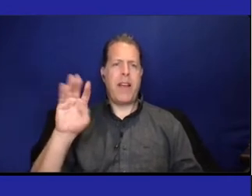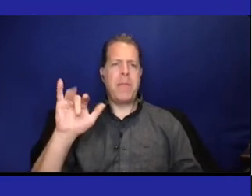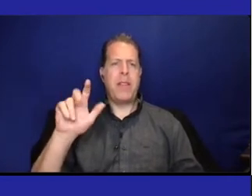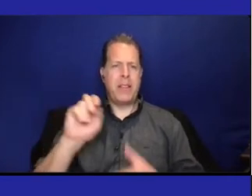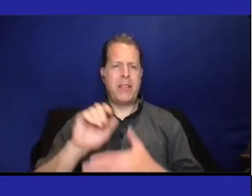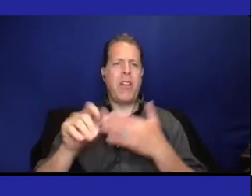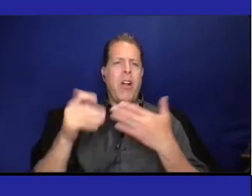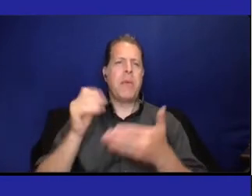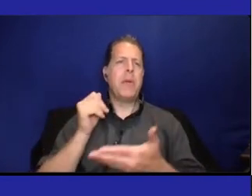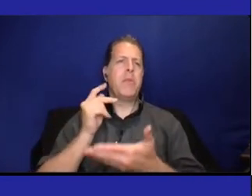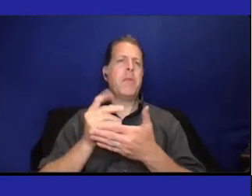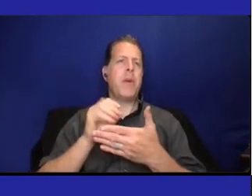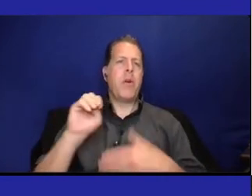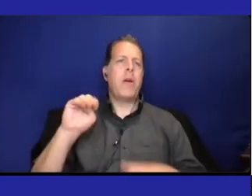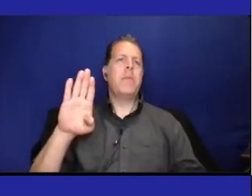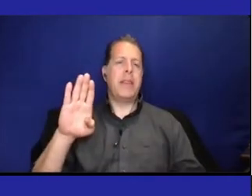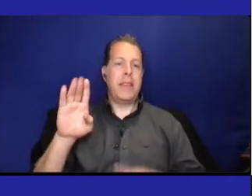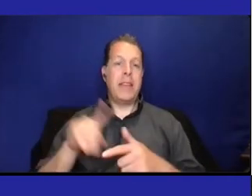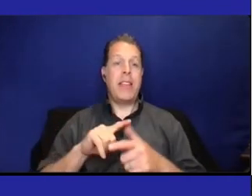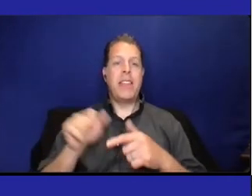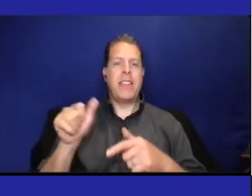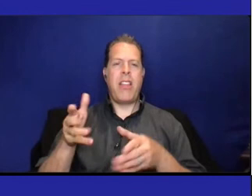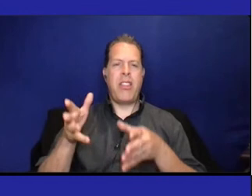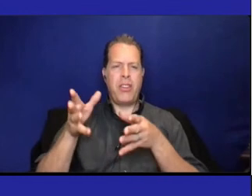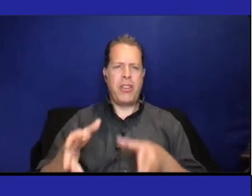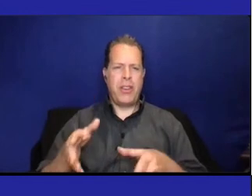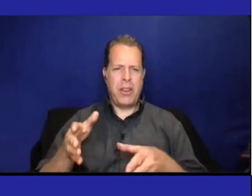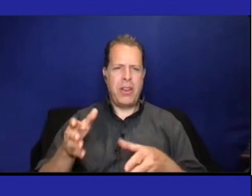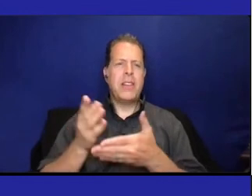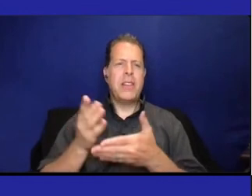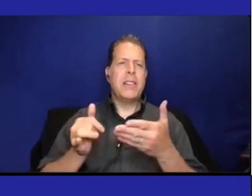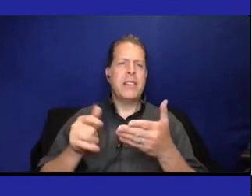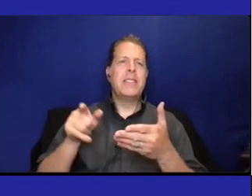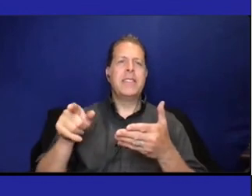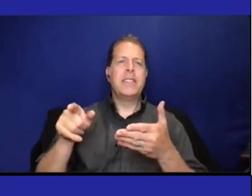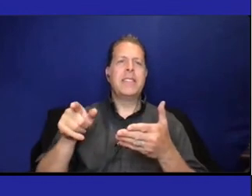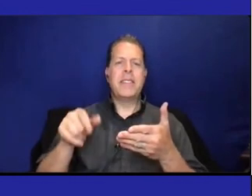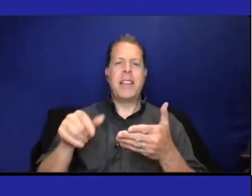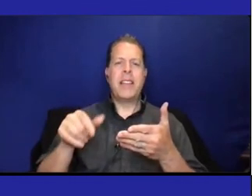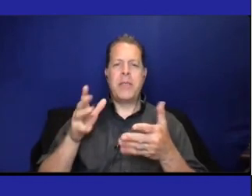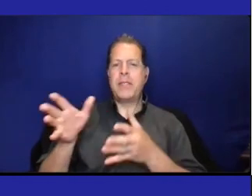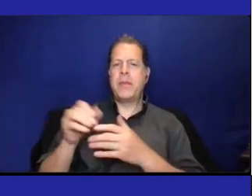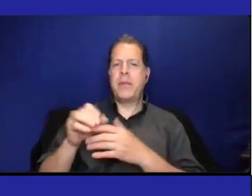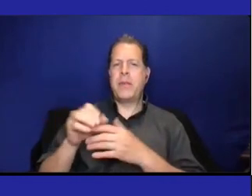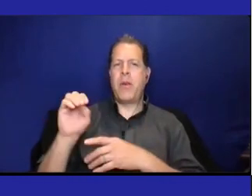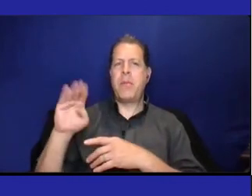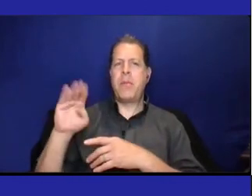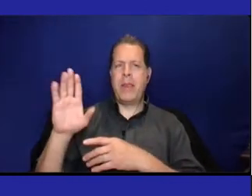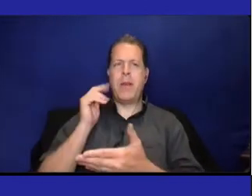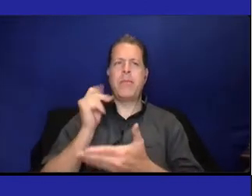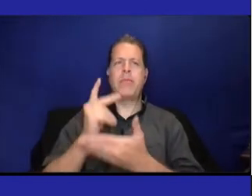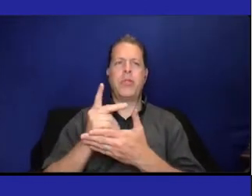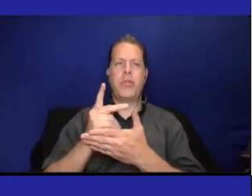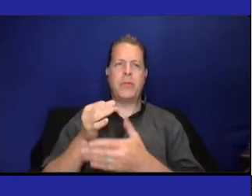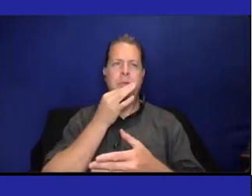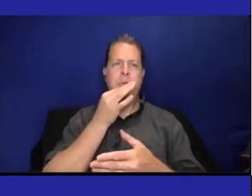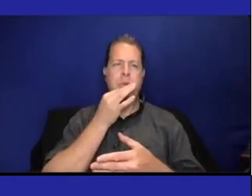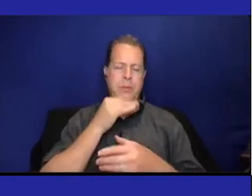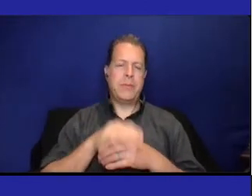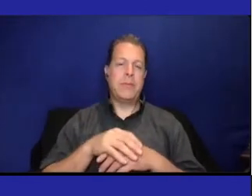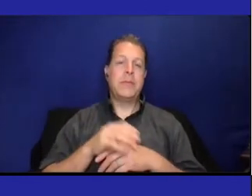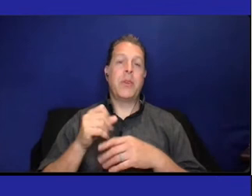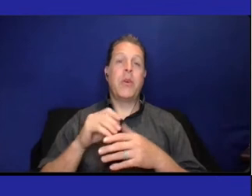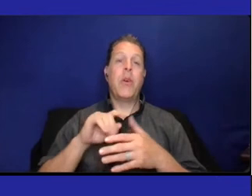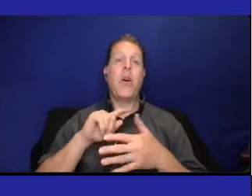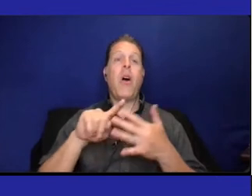by OMB, and the other portion, the balance, remains with OMB and should be approved very, very soon. All of these components